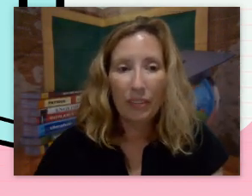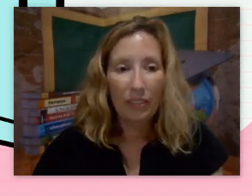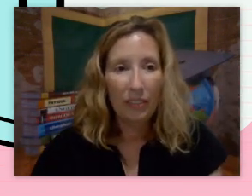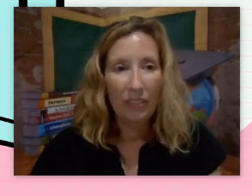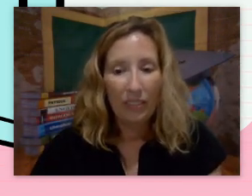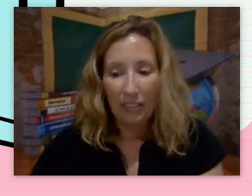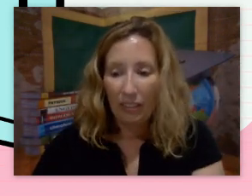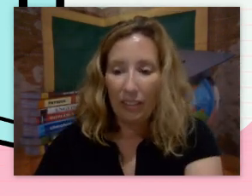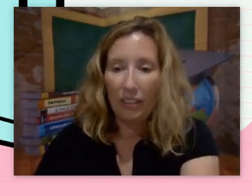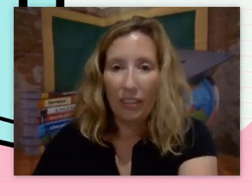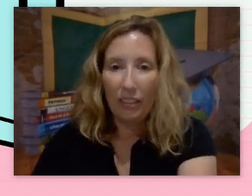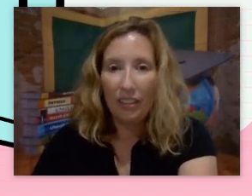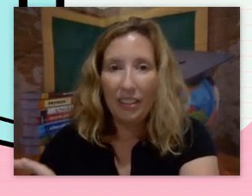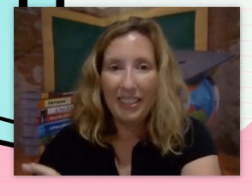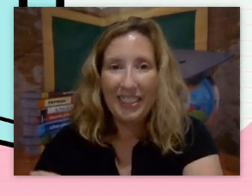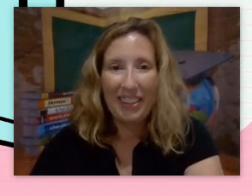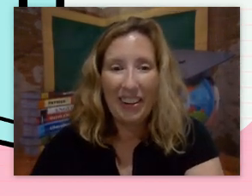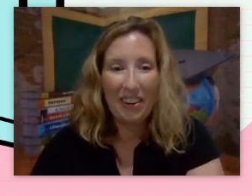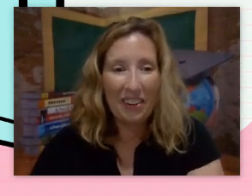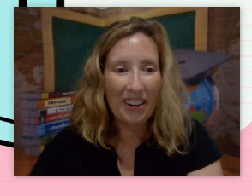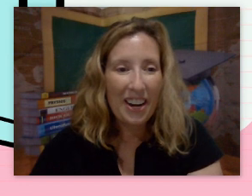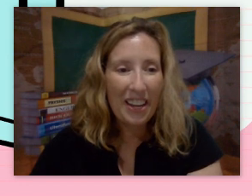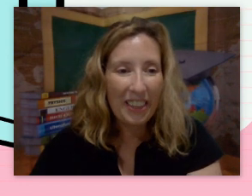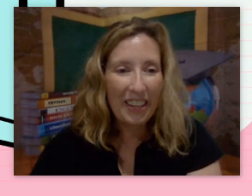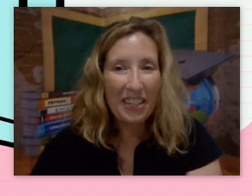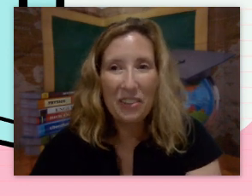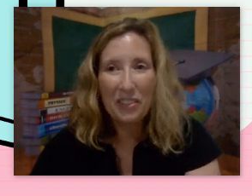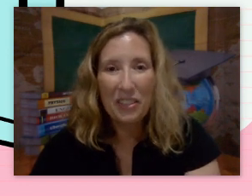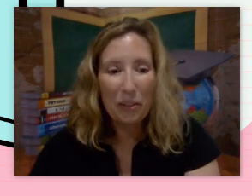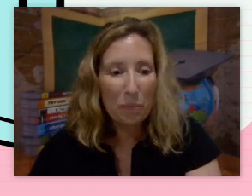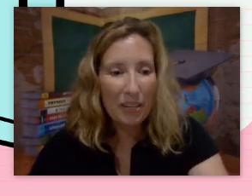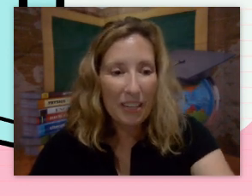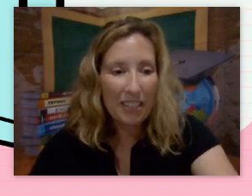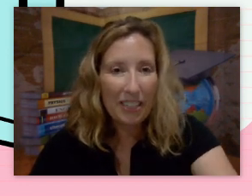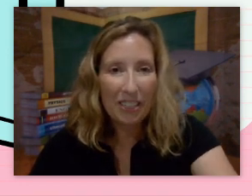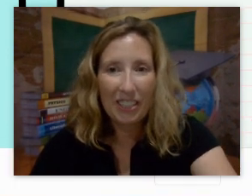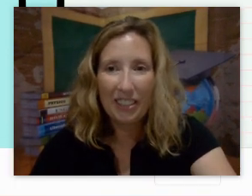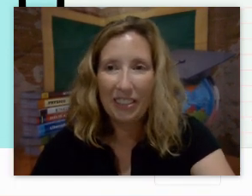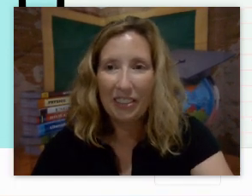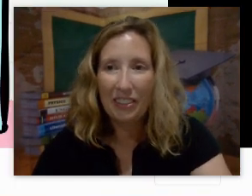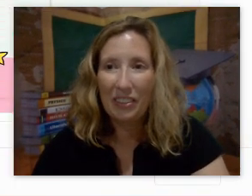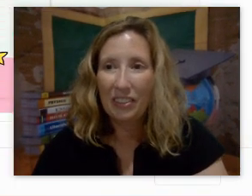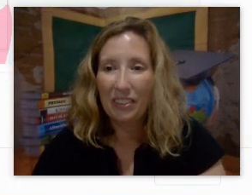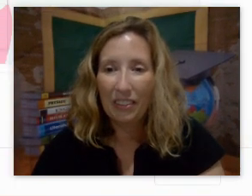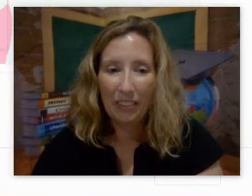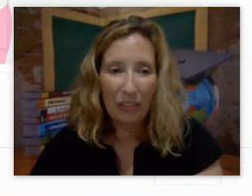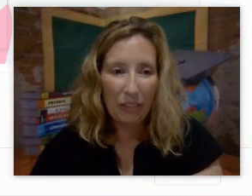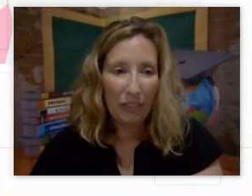And all right, thank you so much.